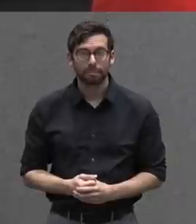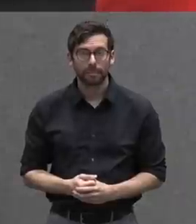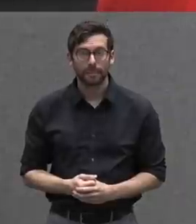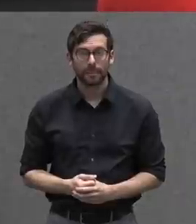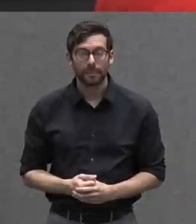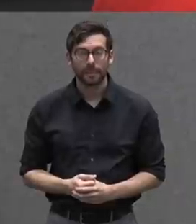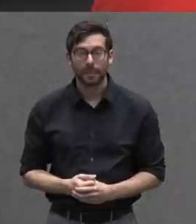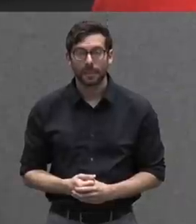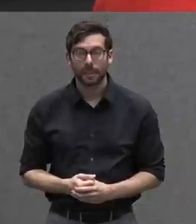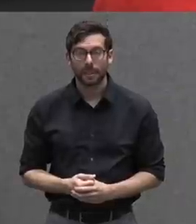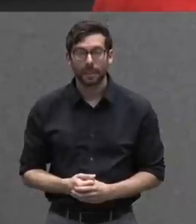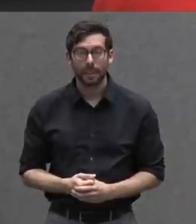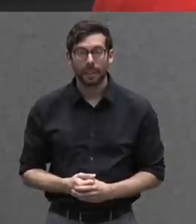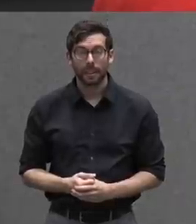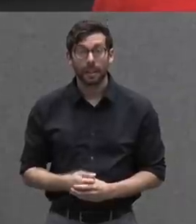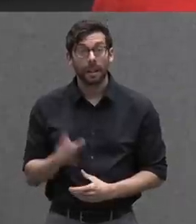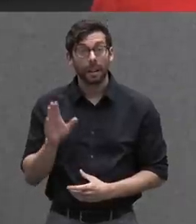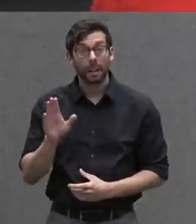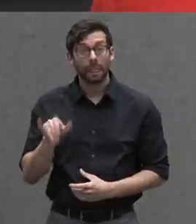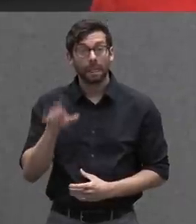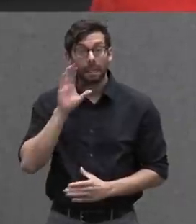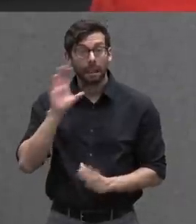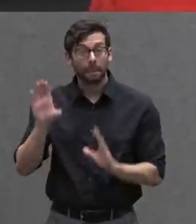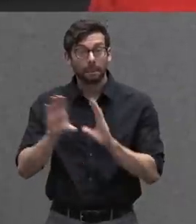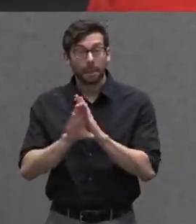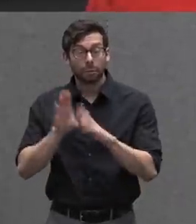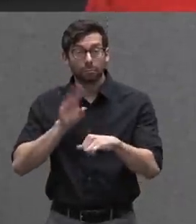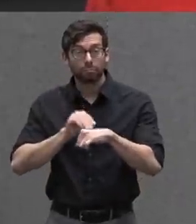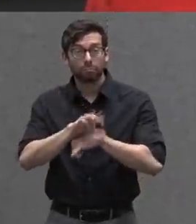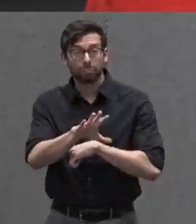What does this picture make you feel